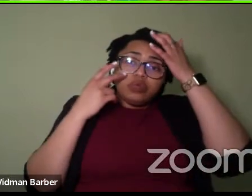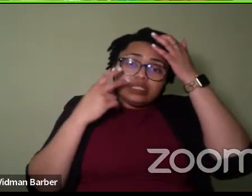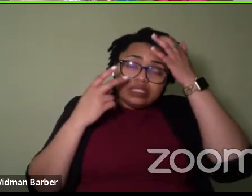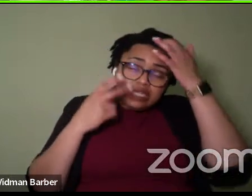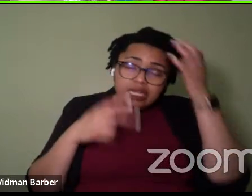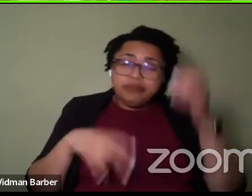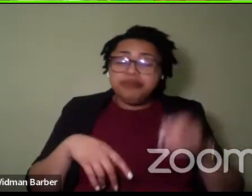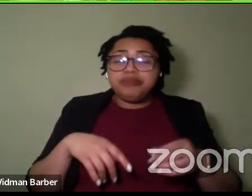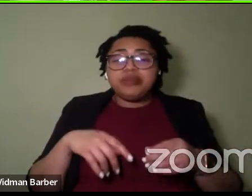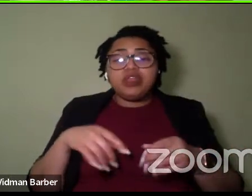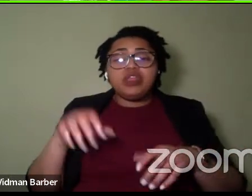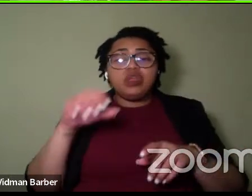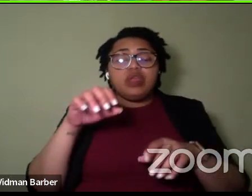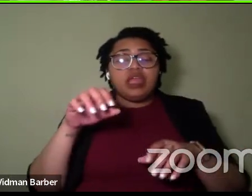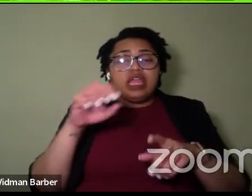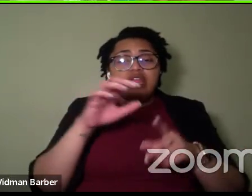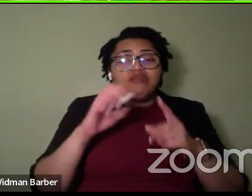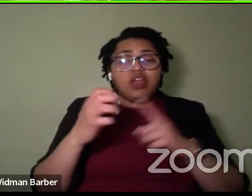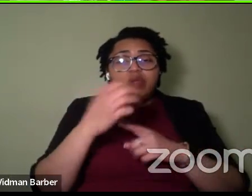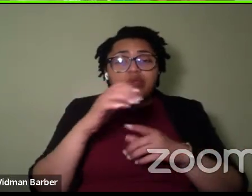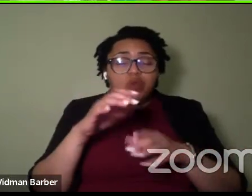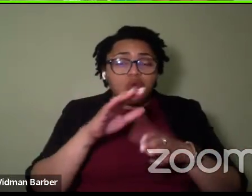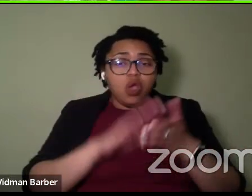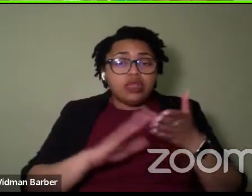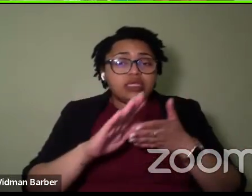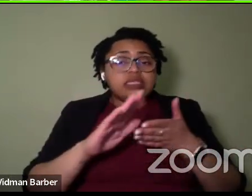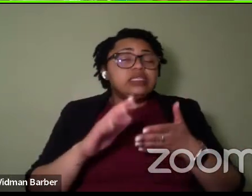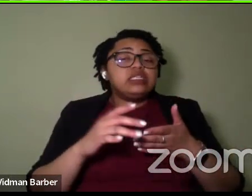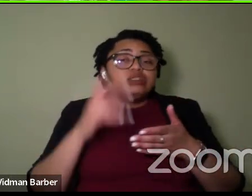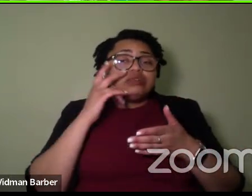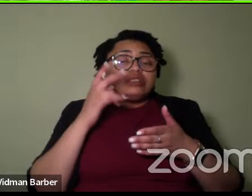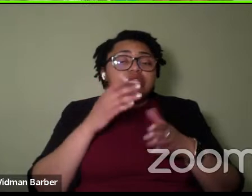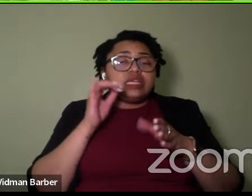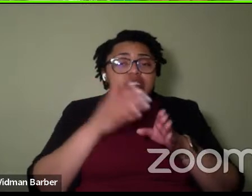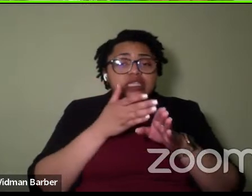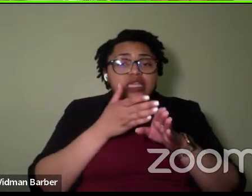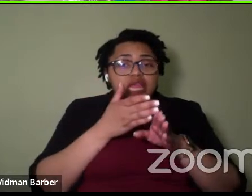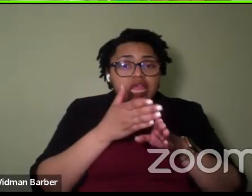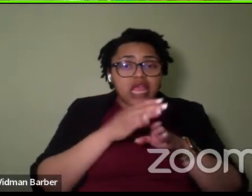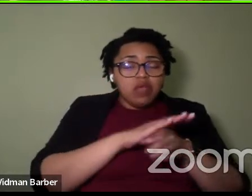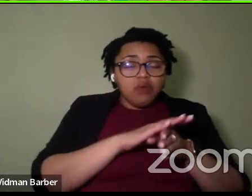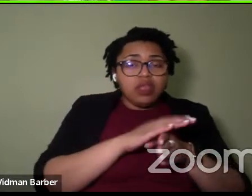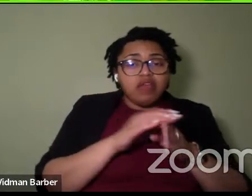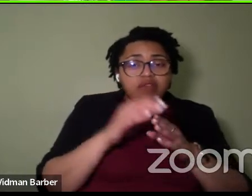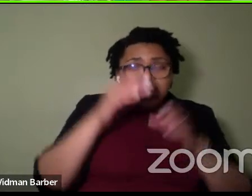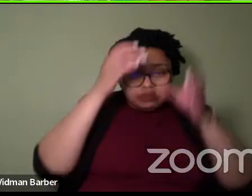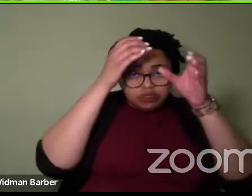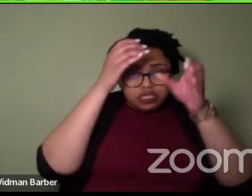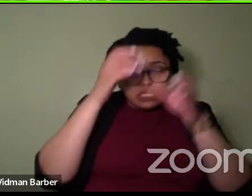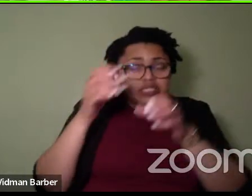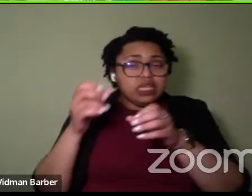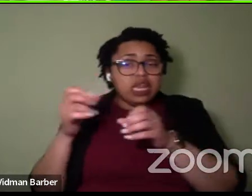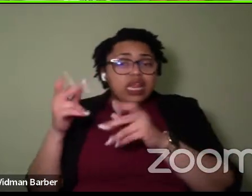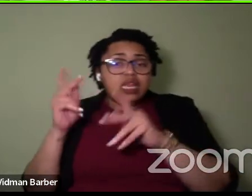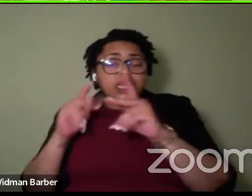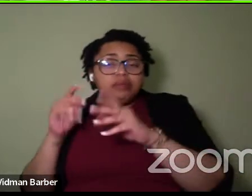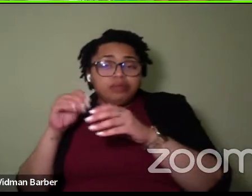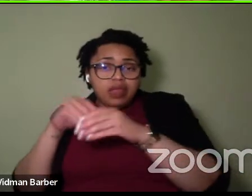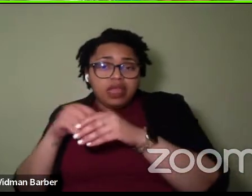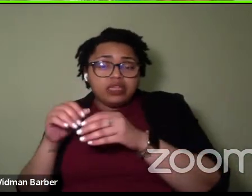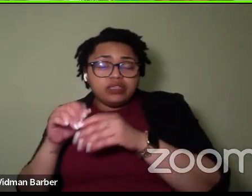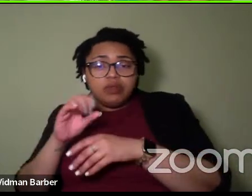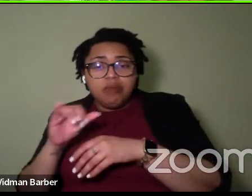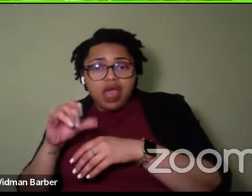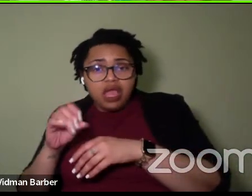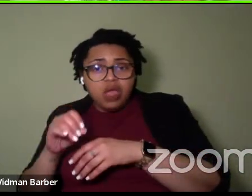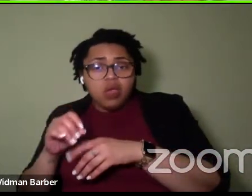many white seller academics put on their bio, which is very problematic in that sense. And I think, giving us those spaces to lead